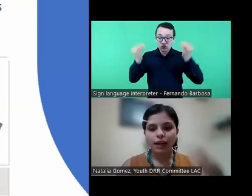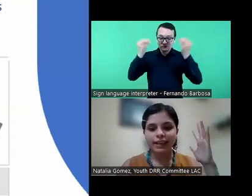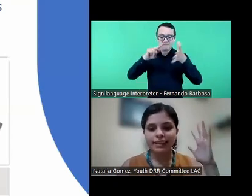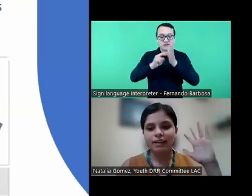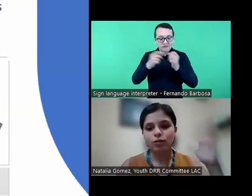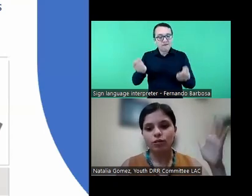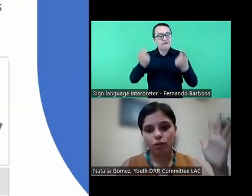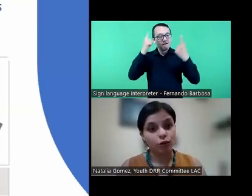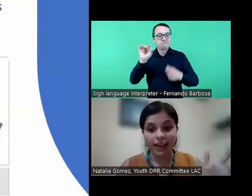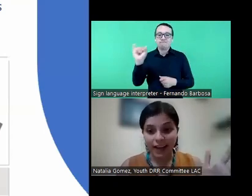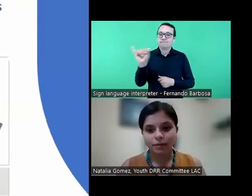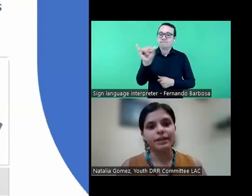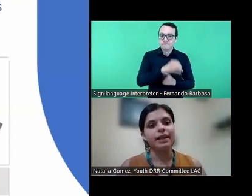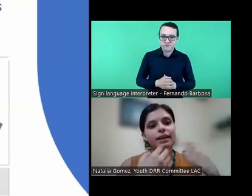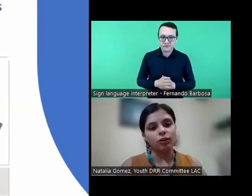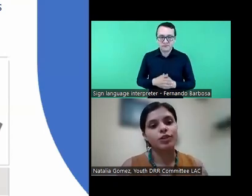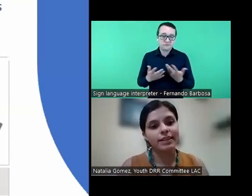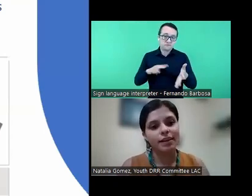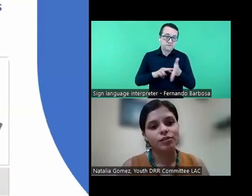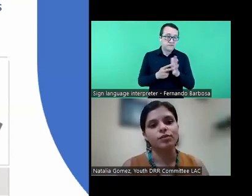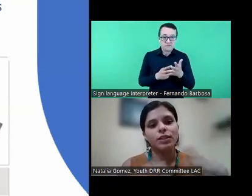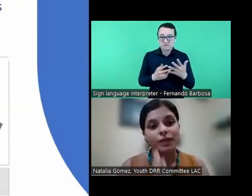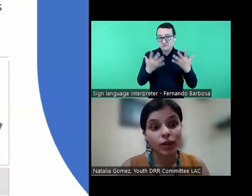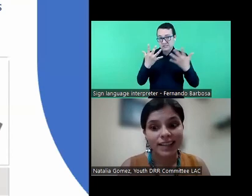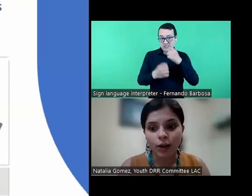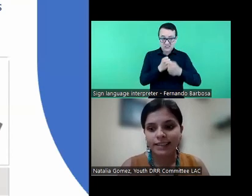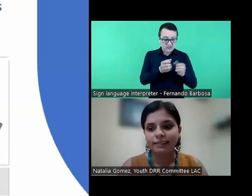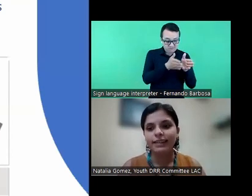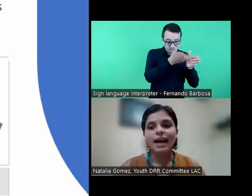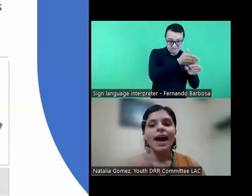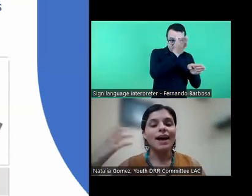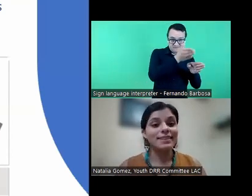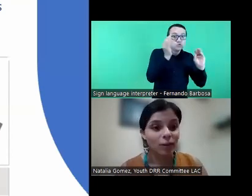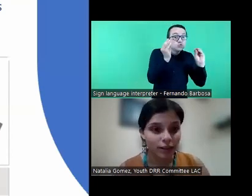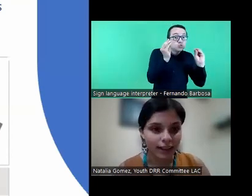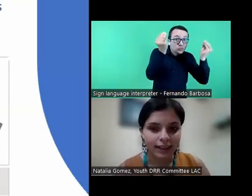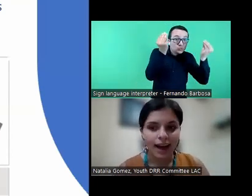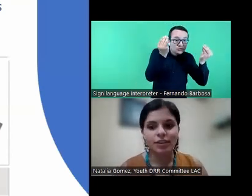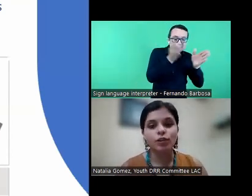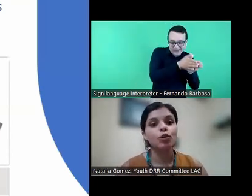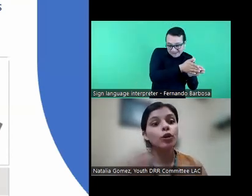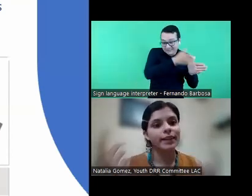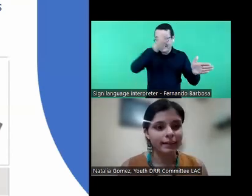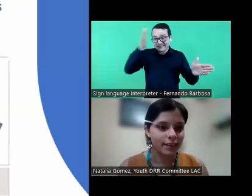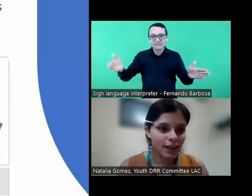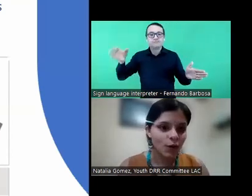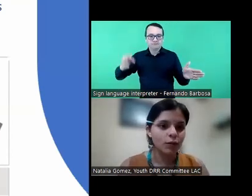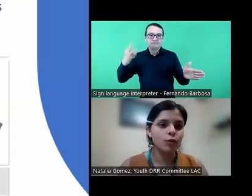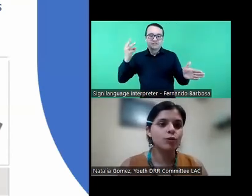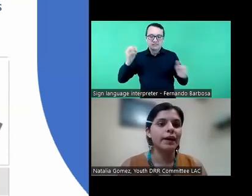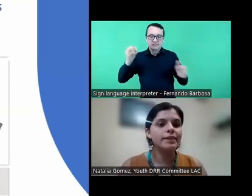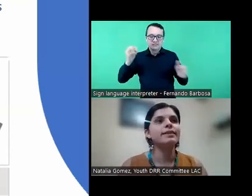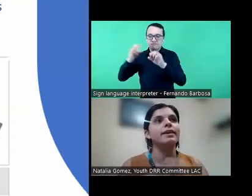understand these populations from 10 years of age who are adolescents up to 30 years